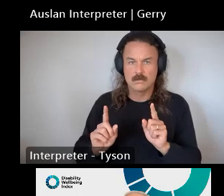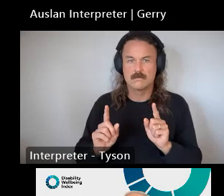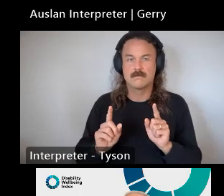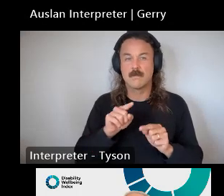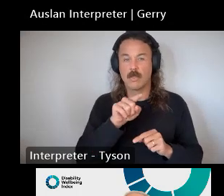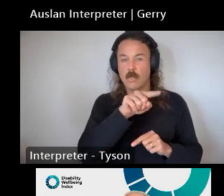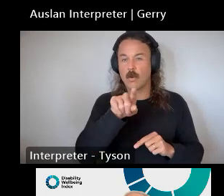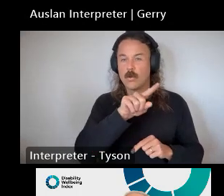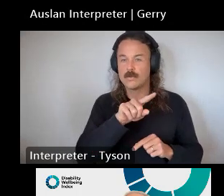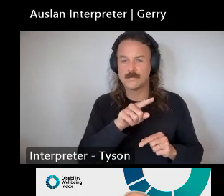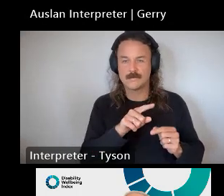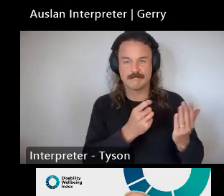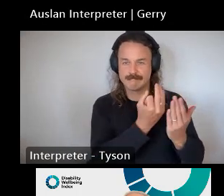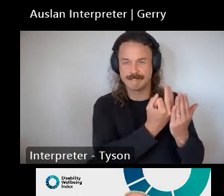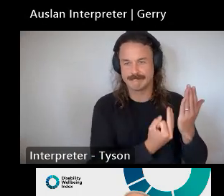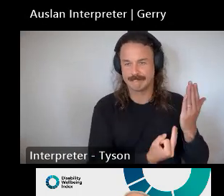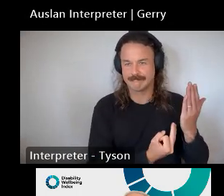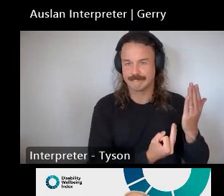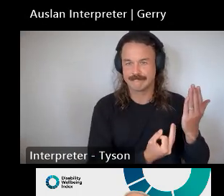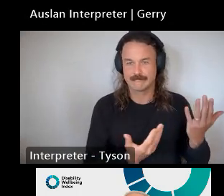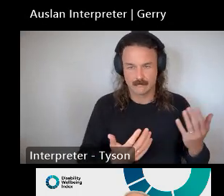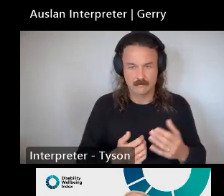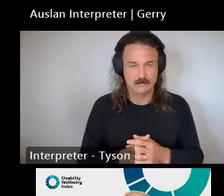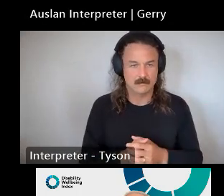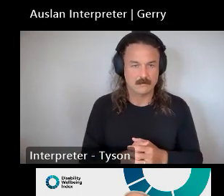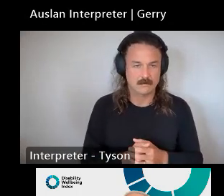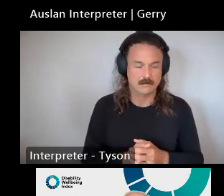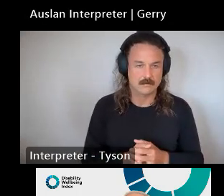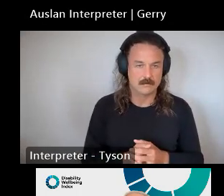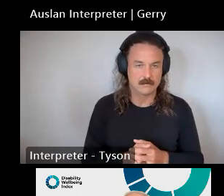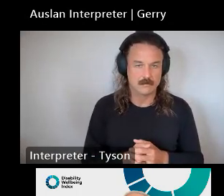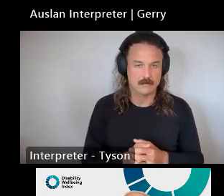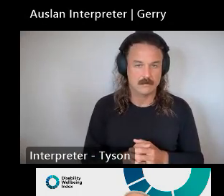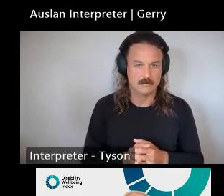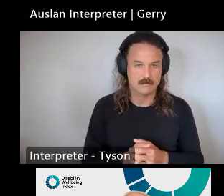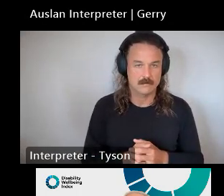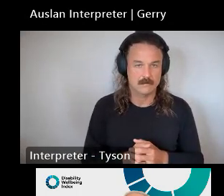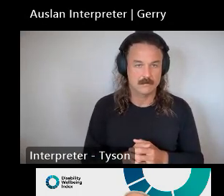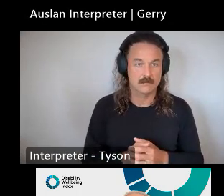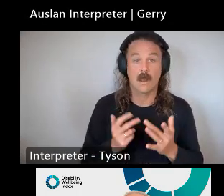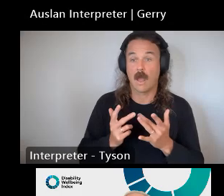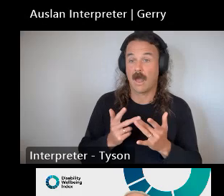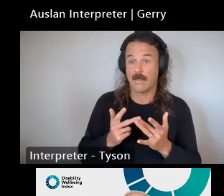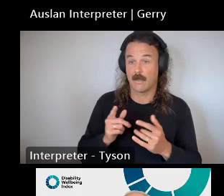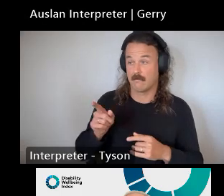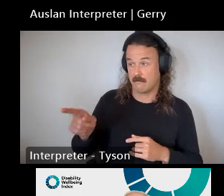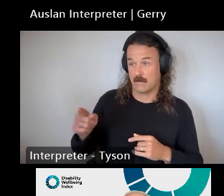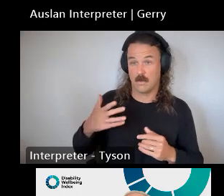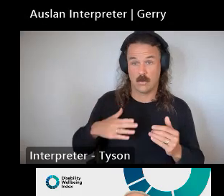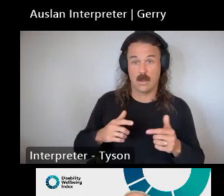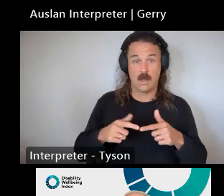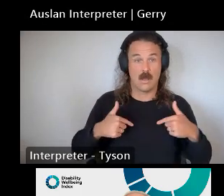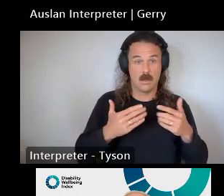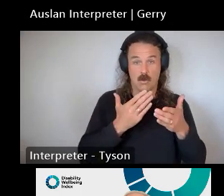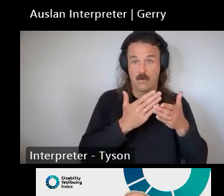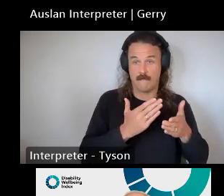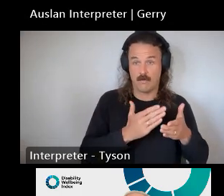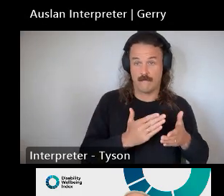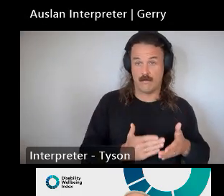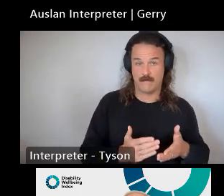considered, based on the literature, that are likely to have a large impact to the well-being, such as achieving in